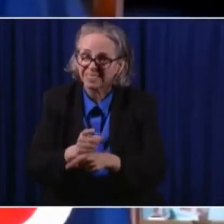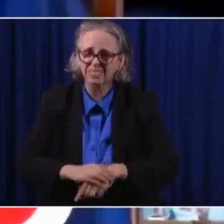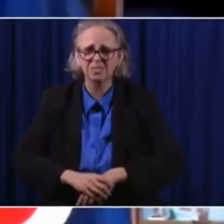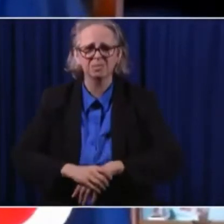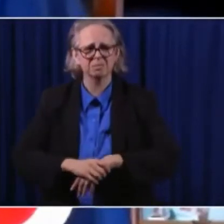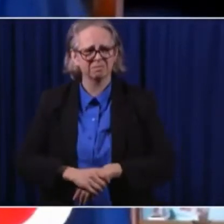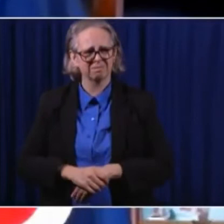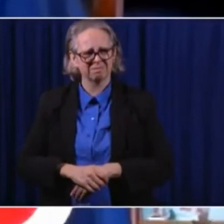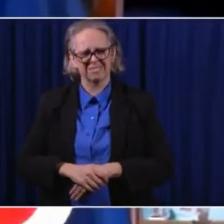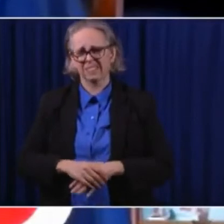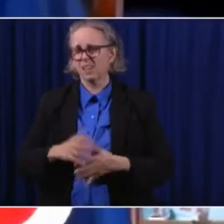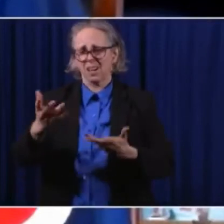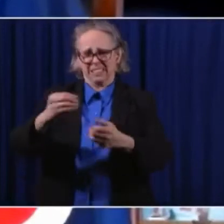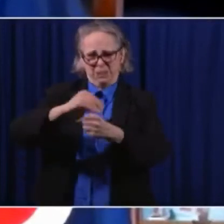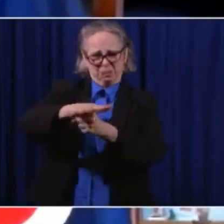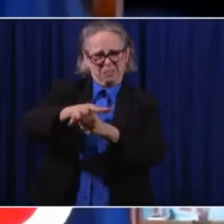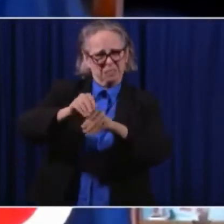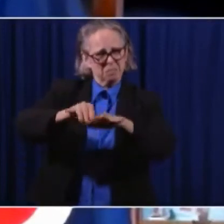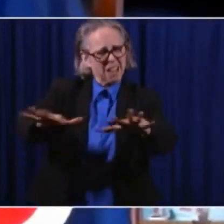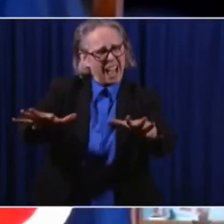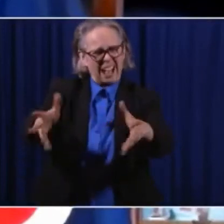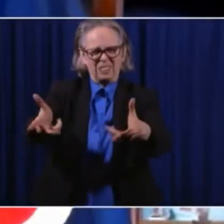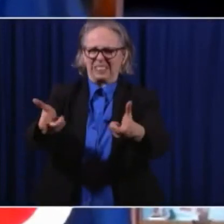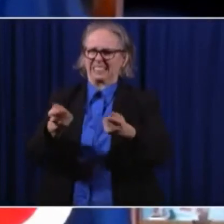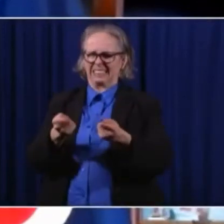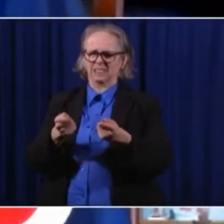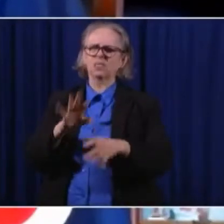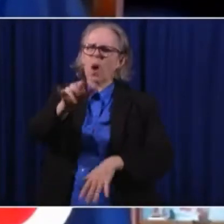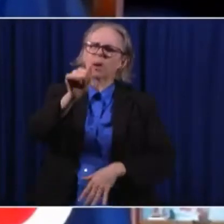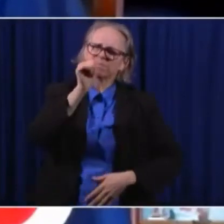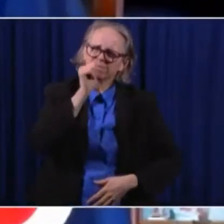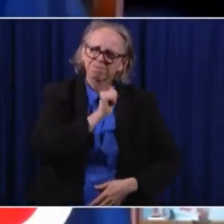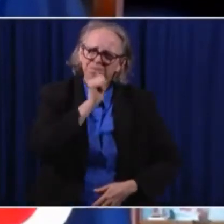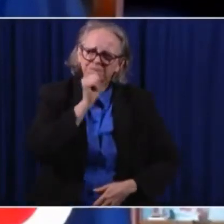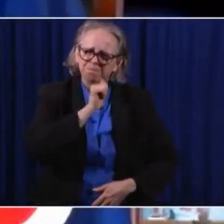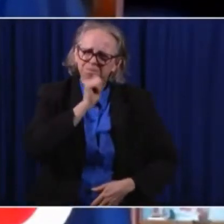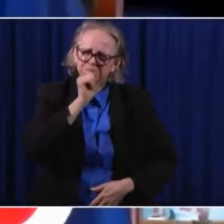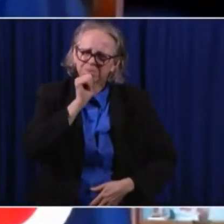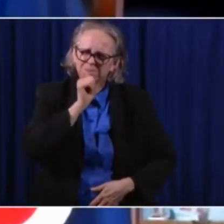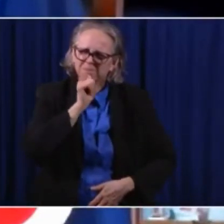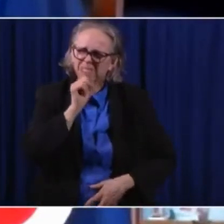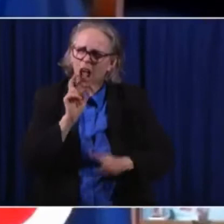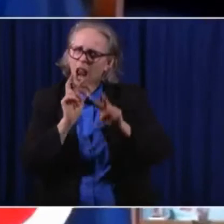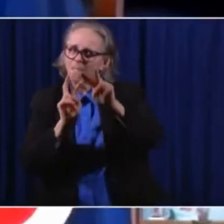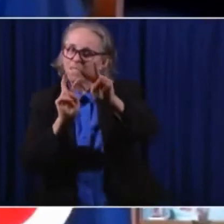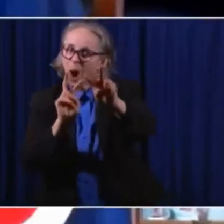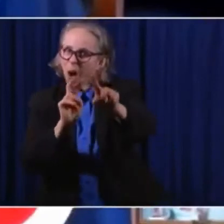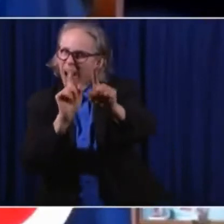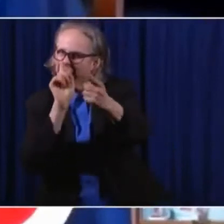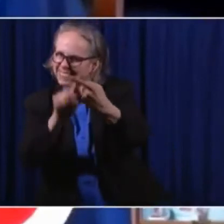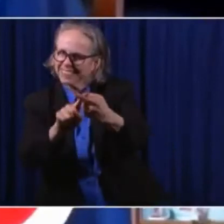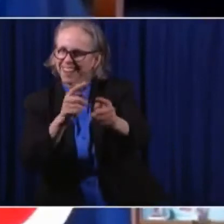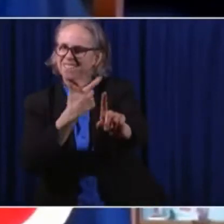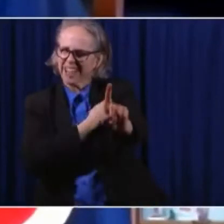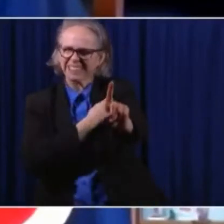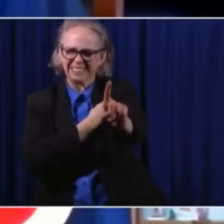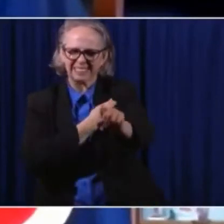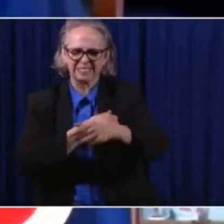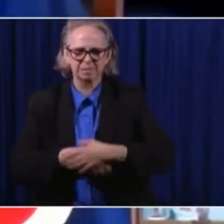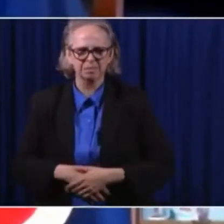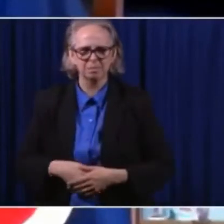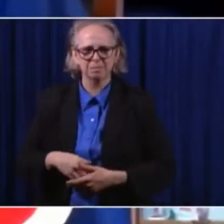down, get through this difficult period so that we can get to the vaccine. And to Kevin's question, we can do